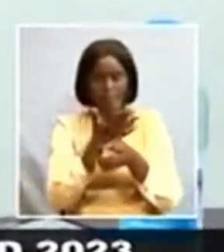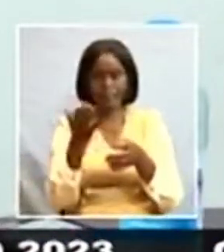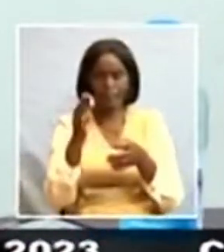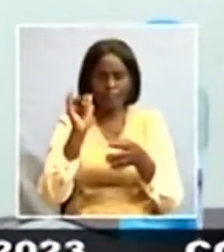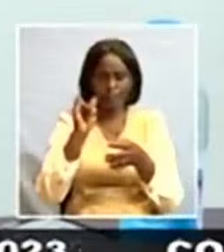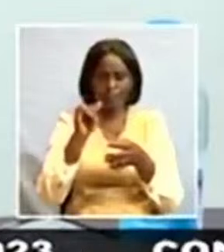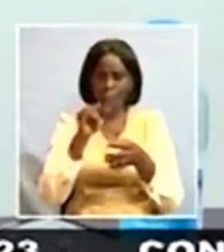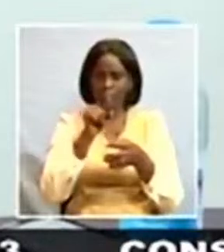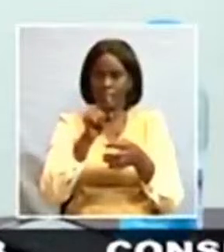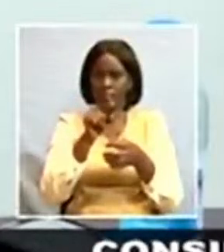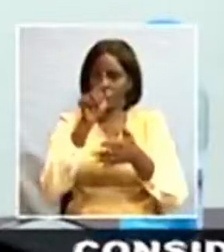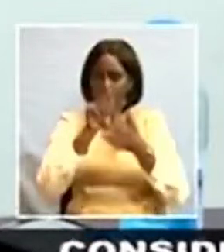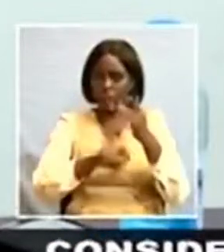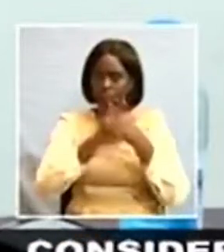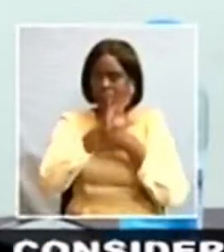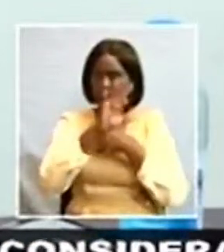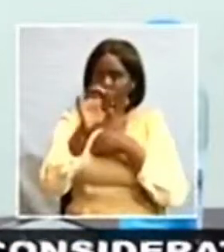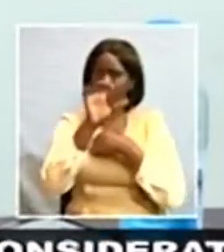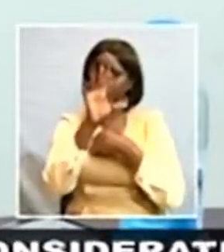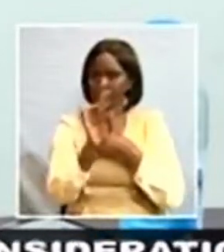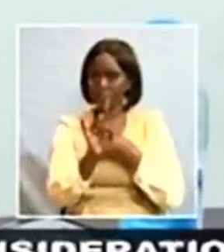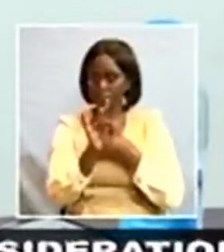was